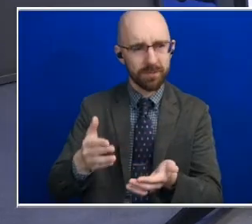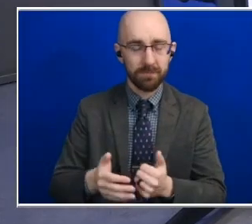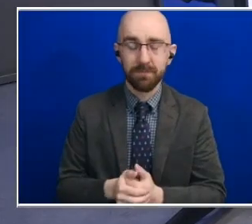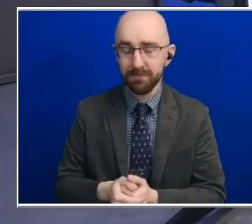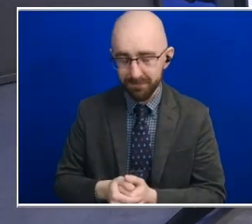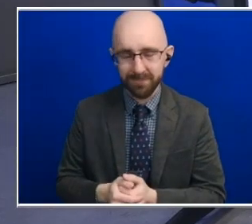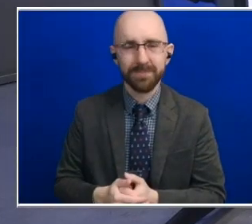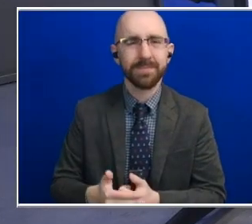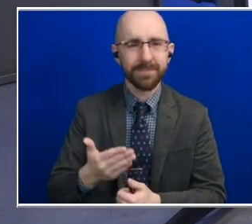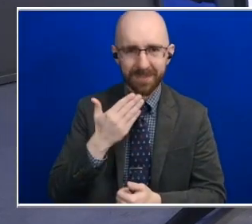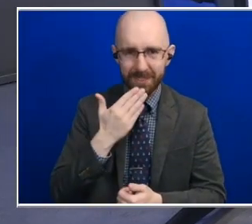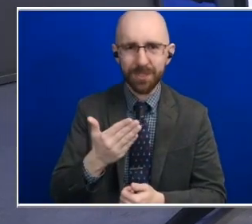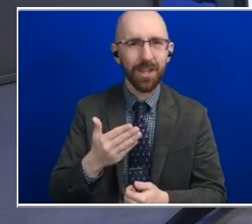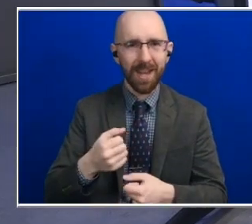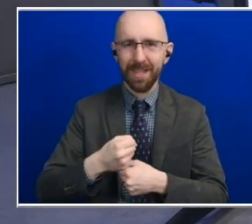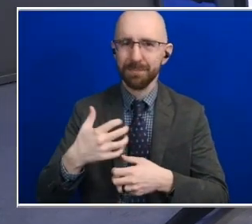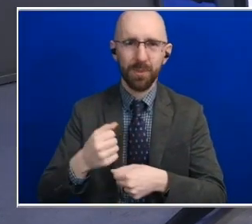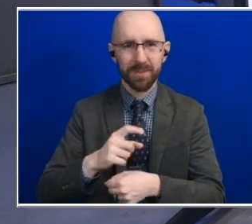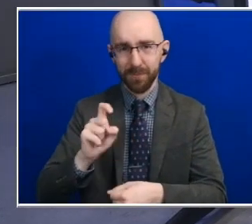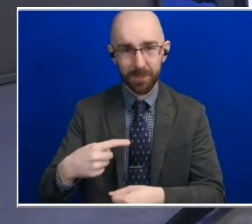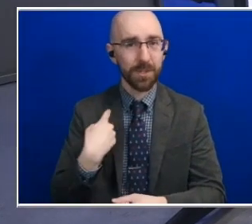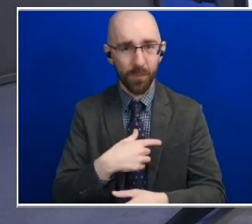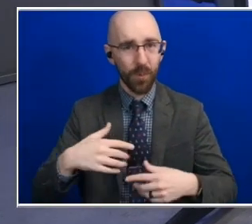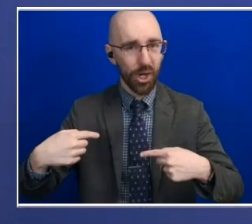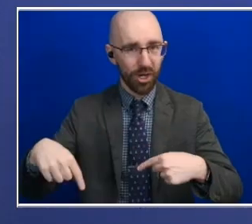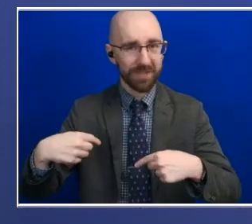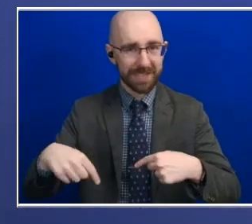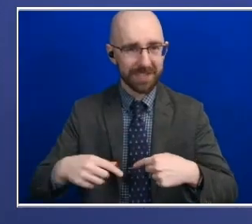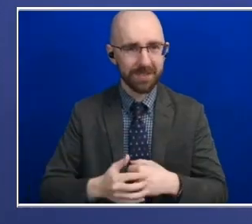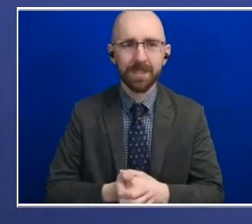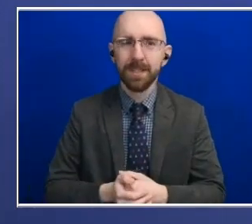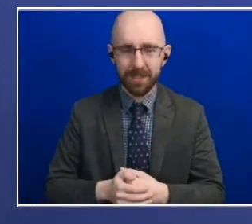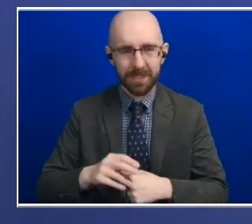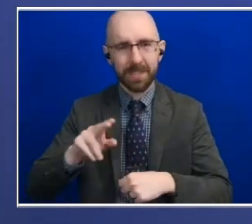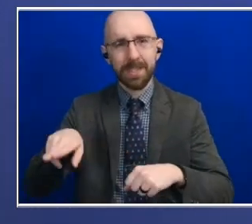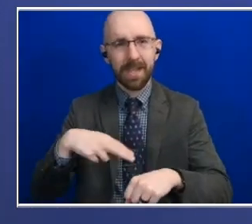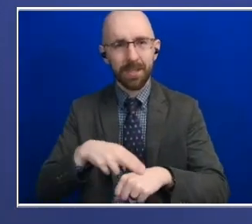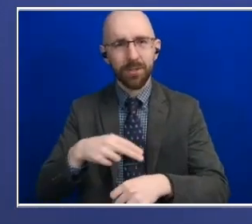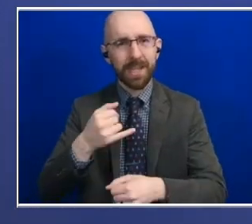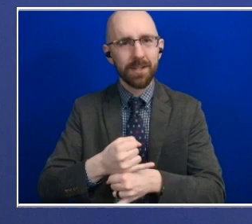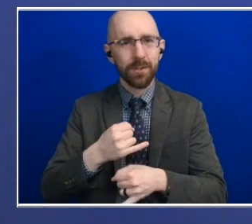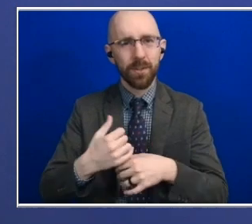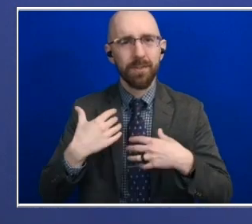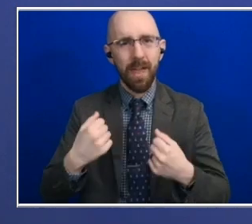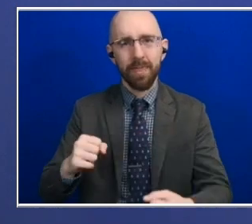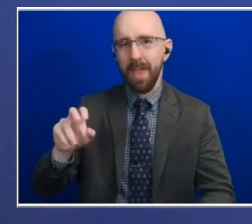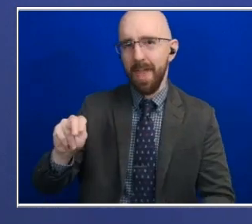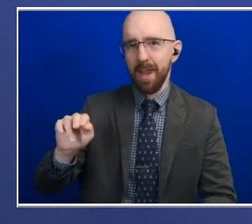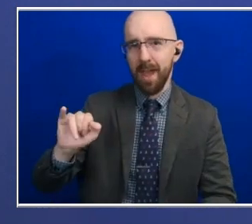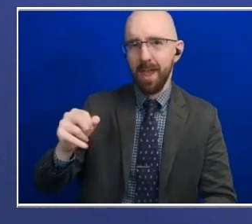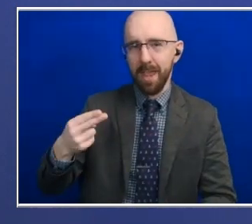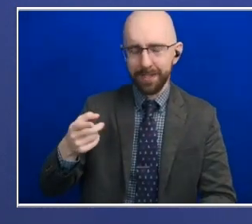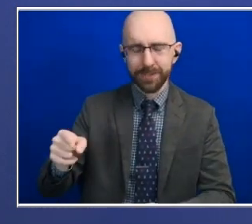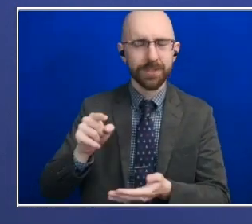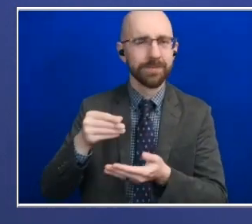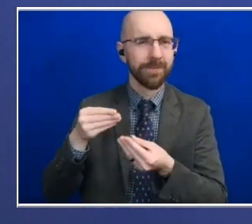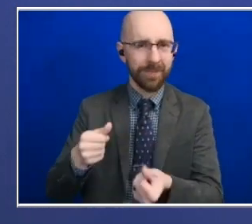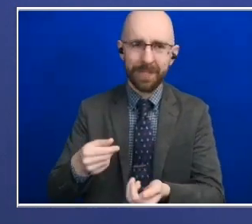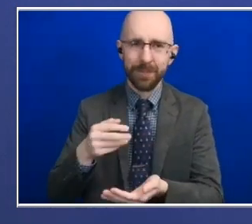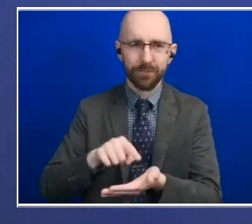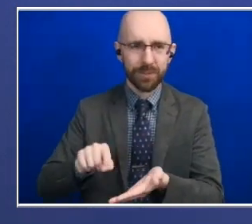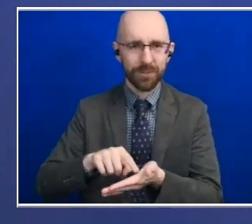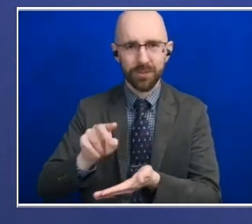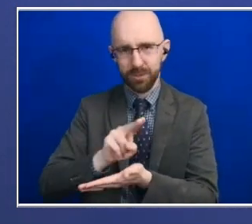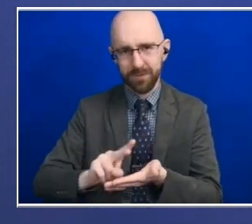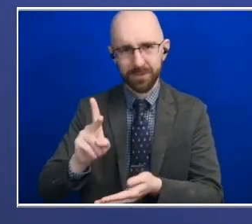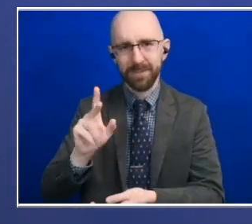but we're nervous. The National Institutes of Health is funding our research here at University of Kansas.